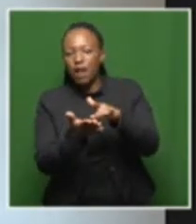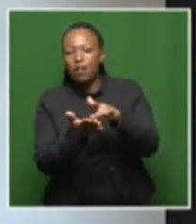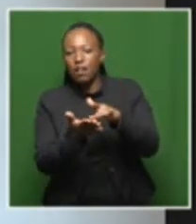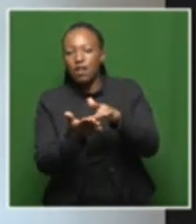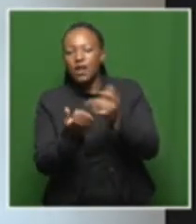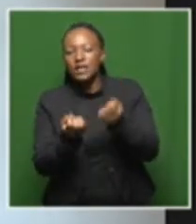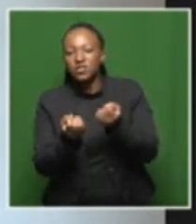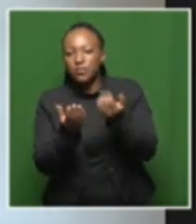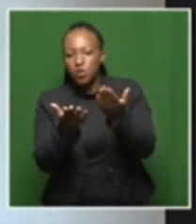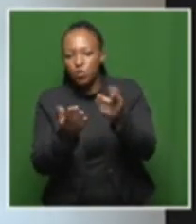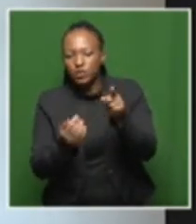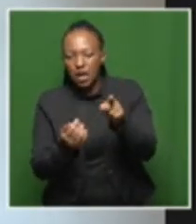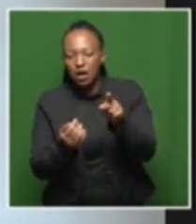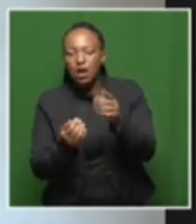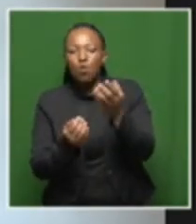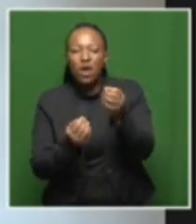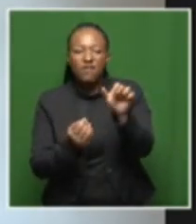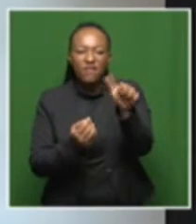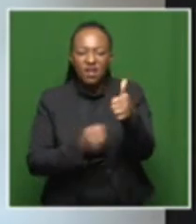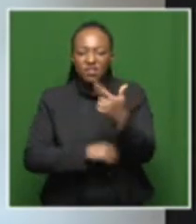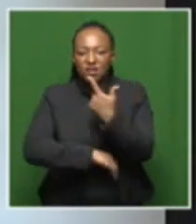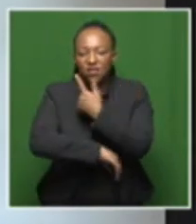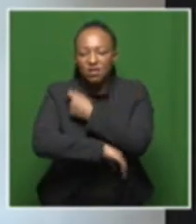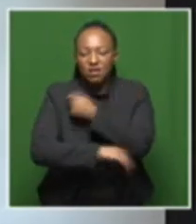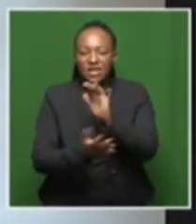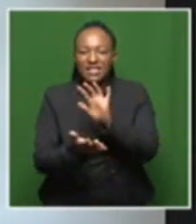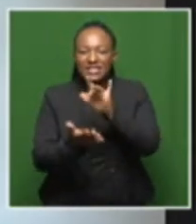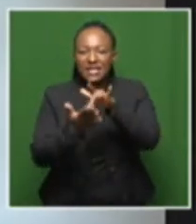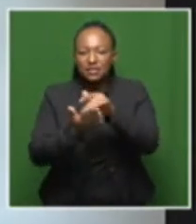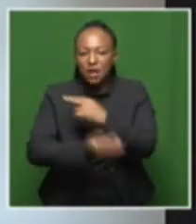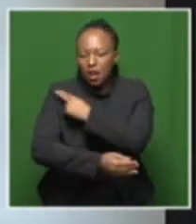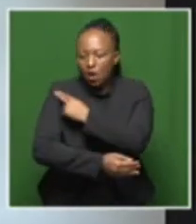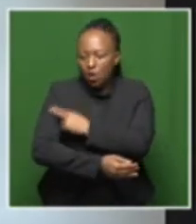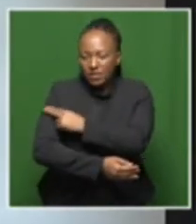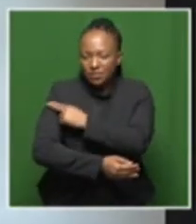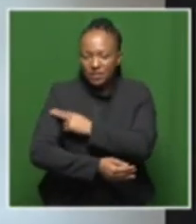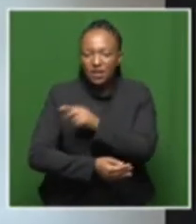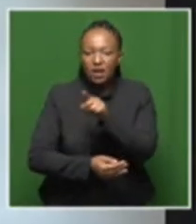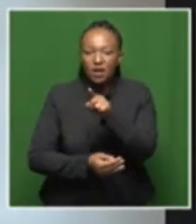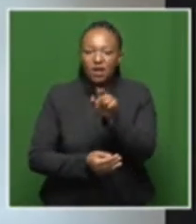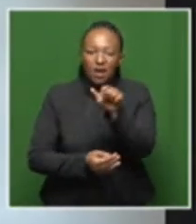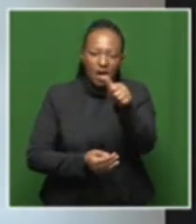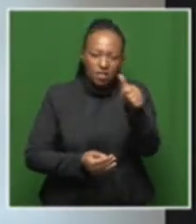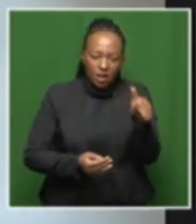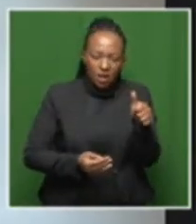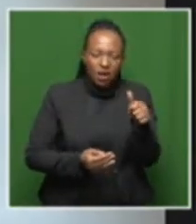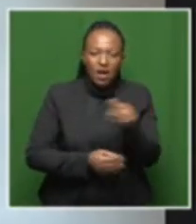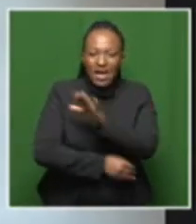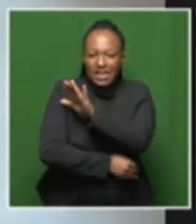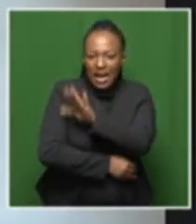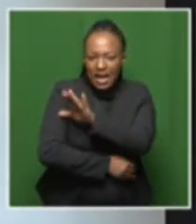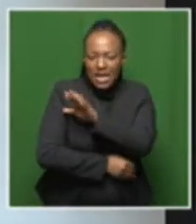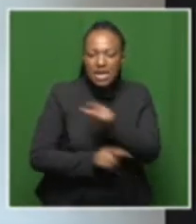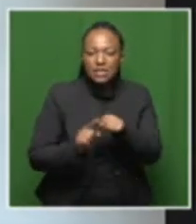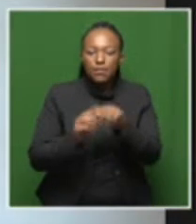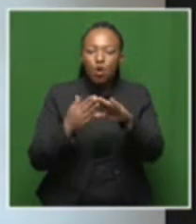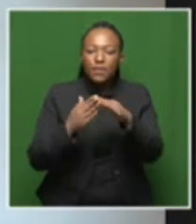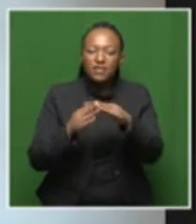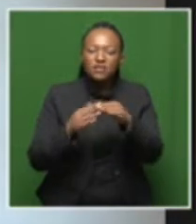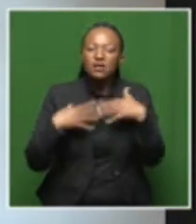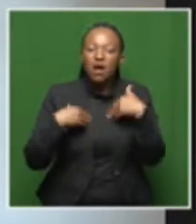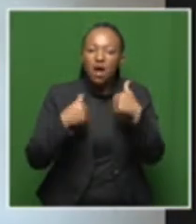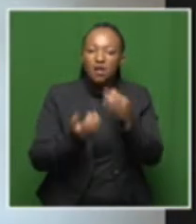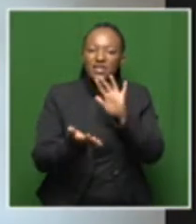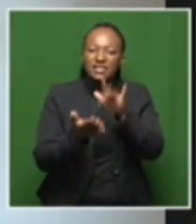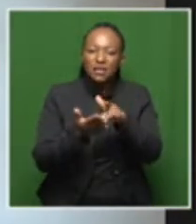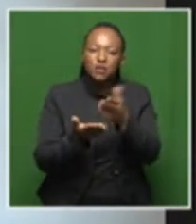obviously vaccine all the way through in the central hospitals, the tertiary hospitals, right the way down into the clinics and the community health centers.